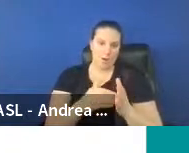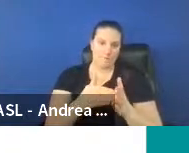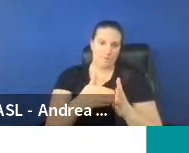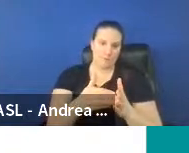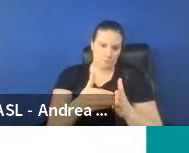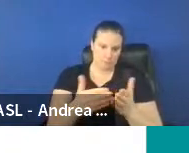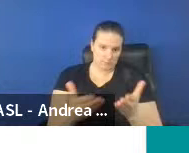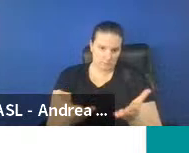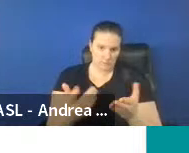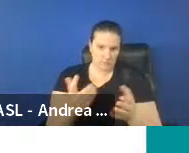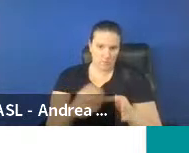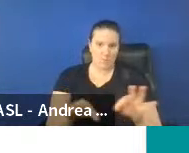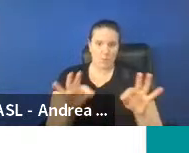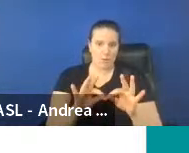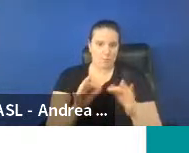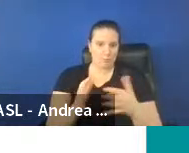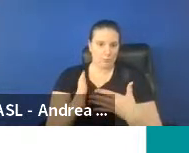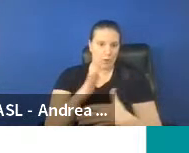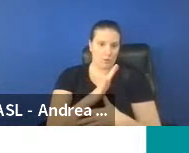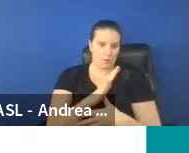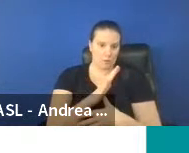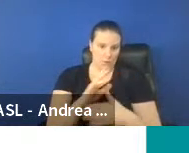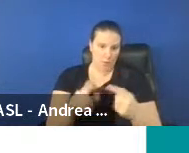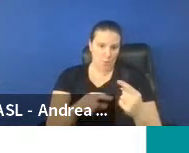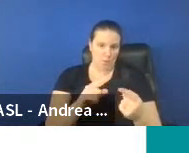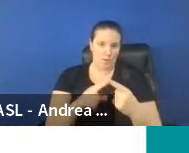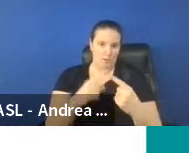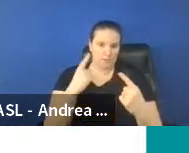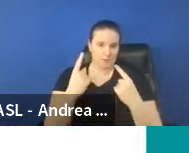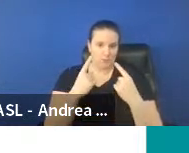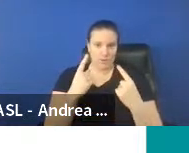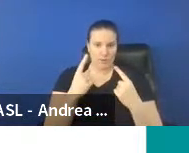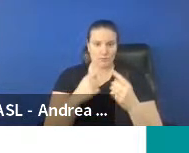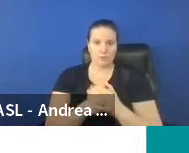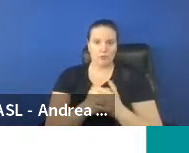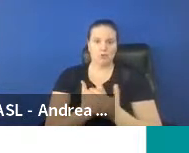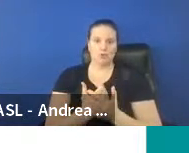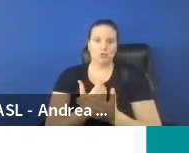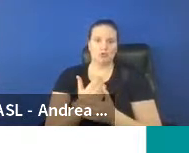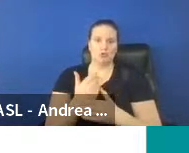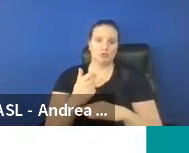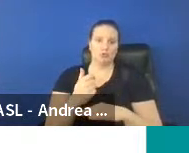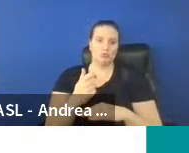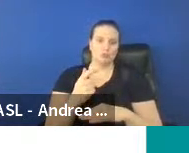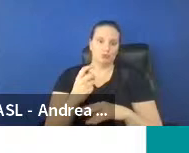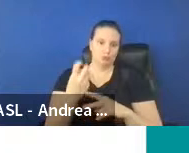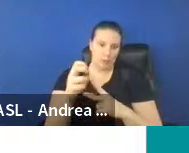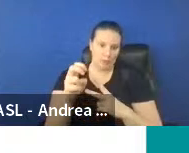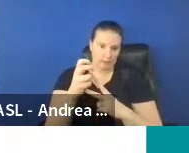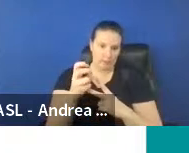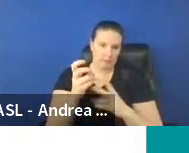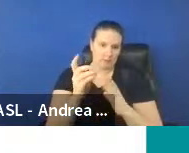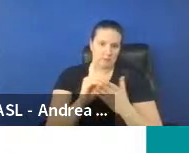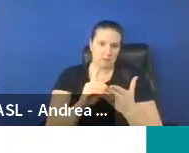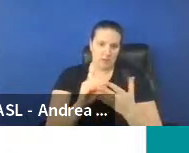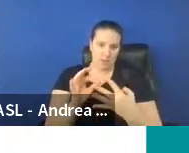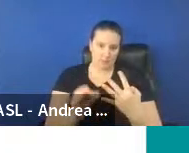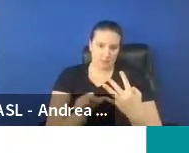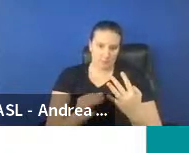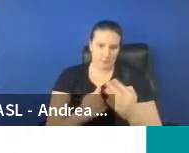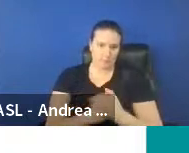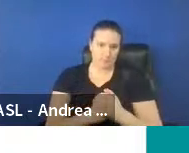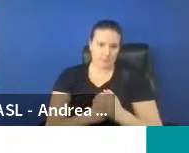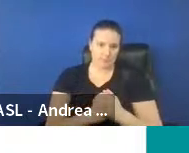an important priority when consideration of a new transit design option. So